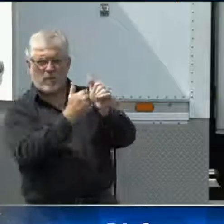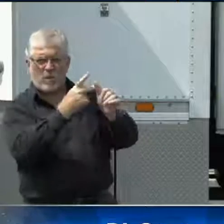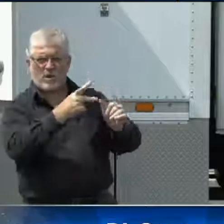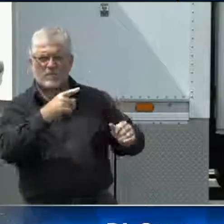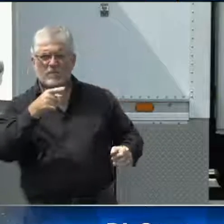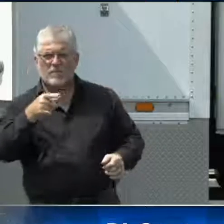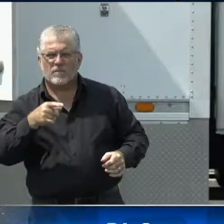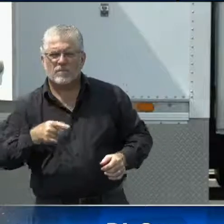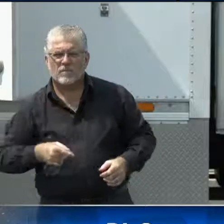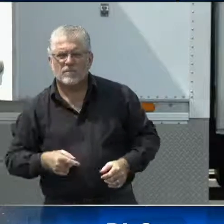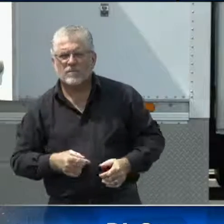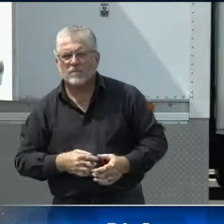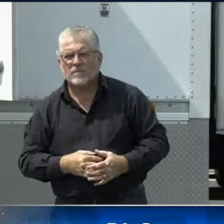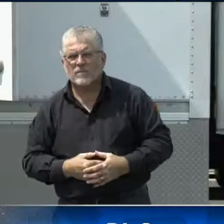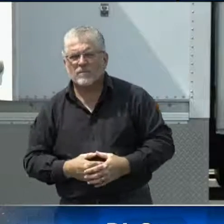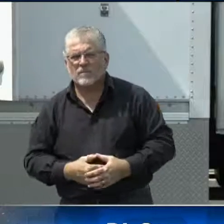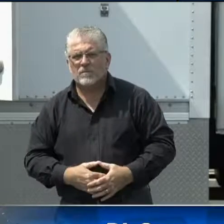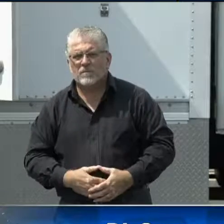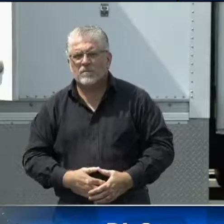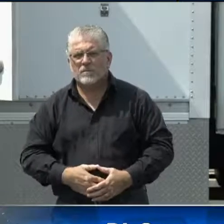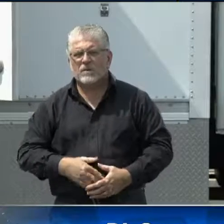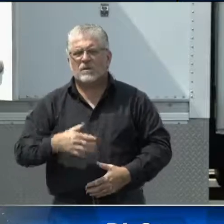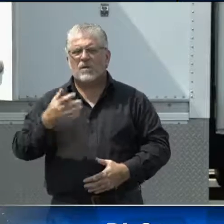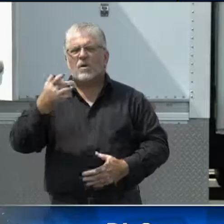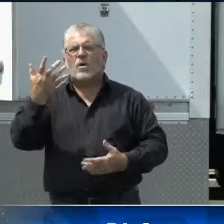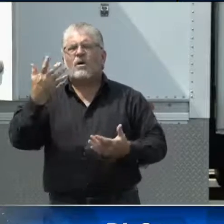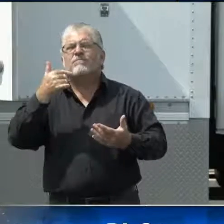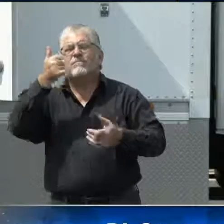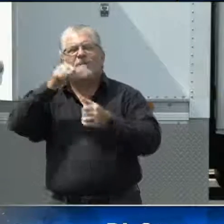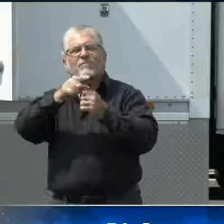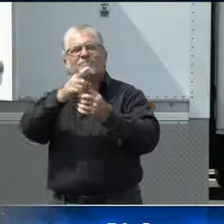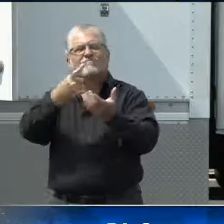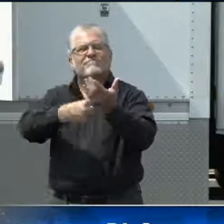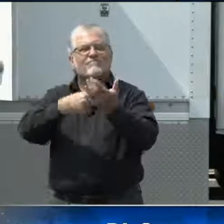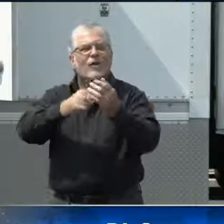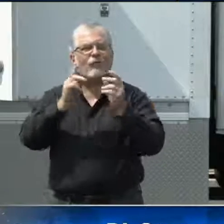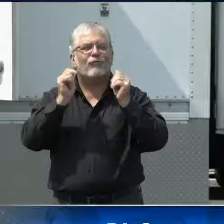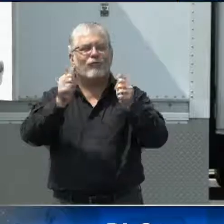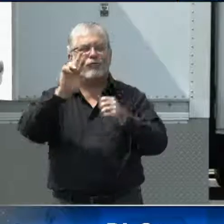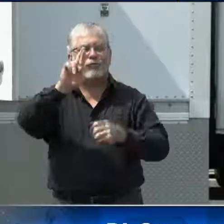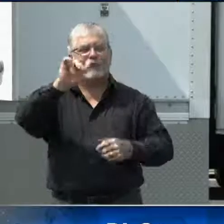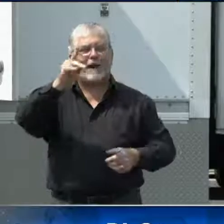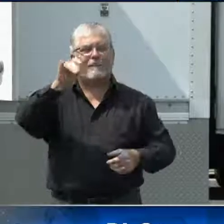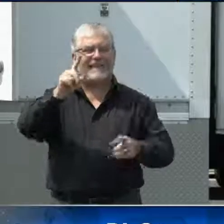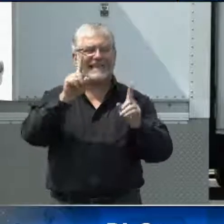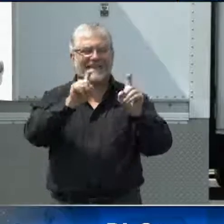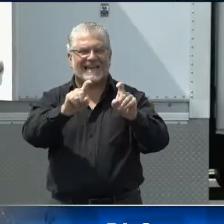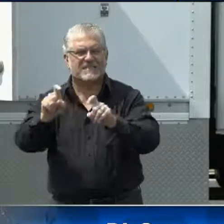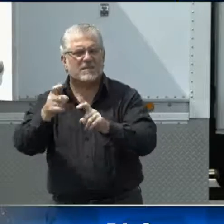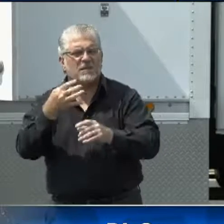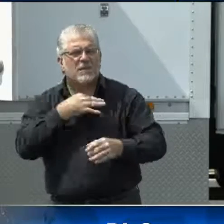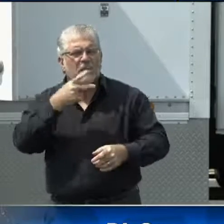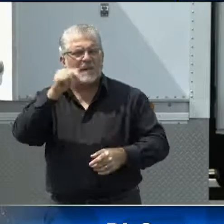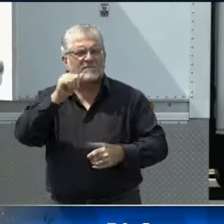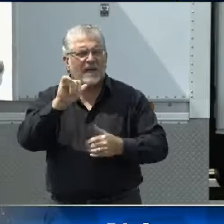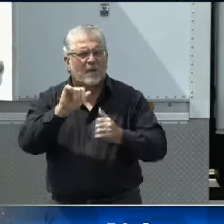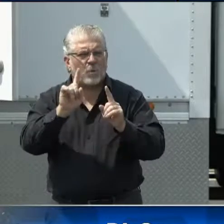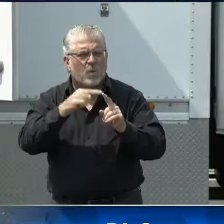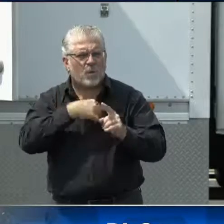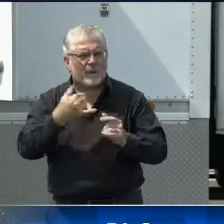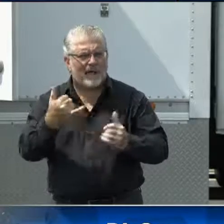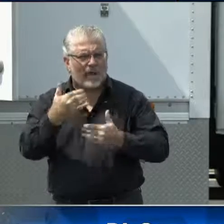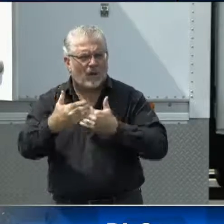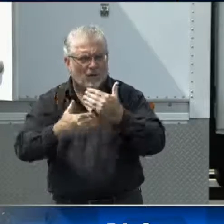approving a rapid test? Right now we're not. Maryland is right on the border. Where do we sit, and kind of how